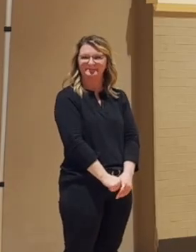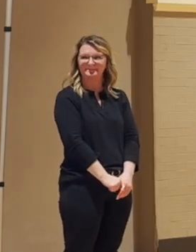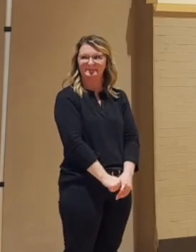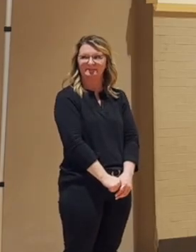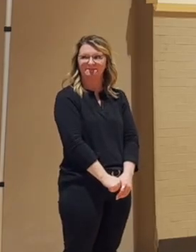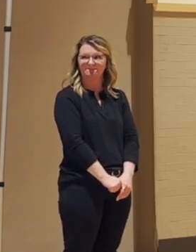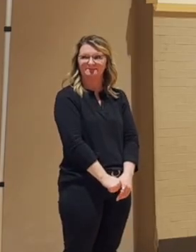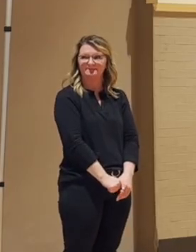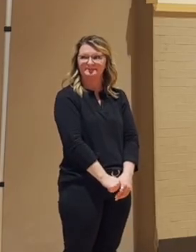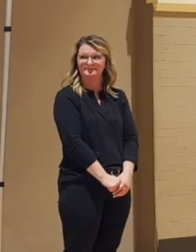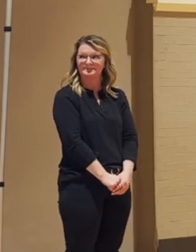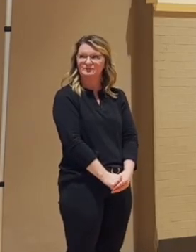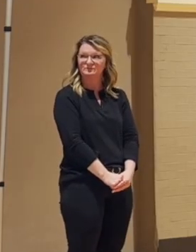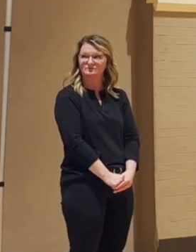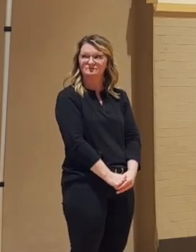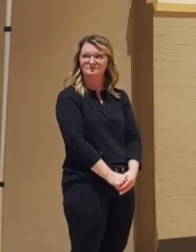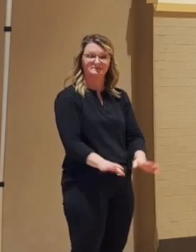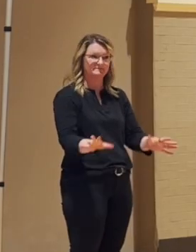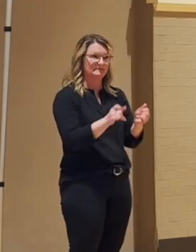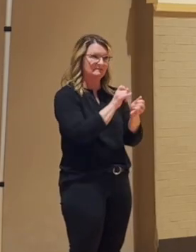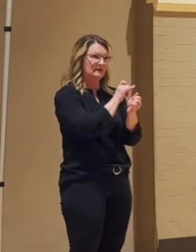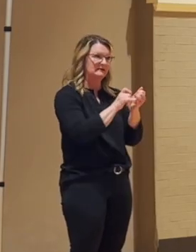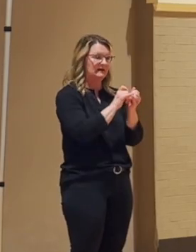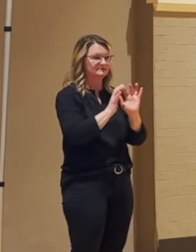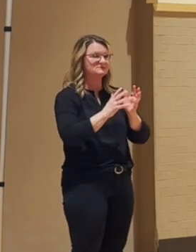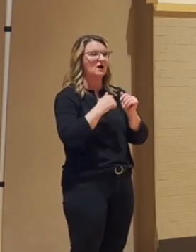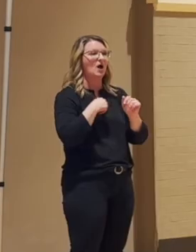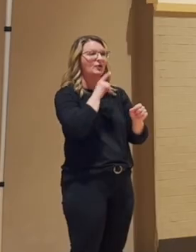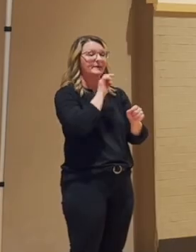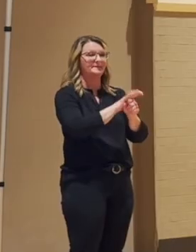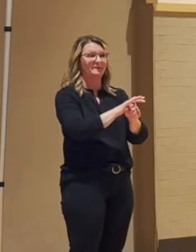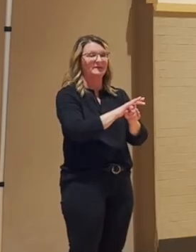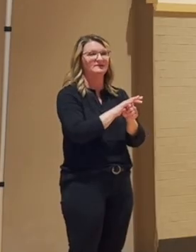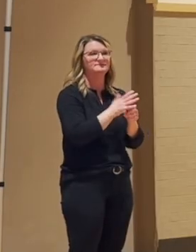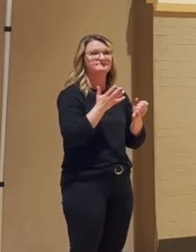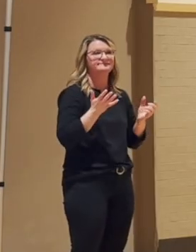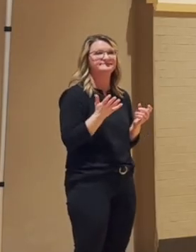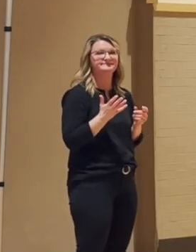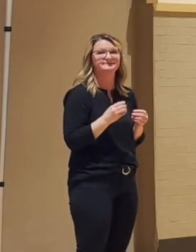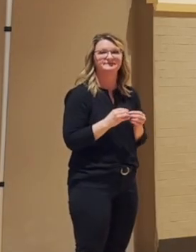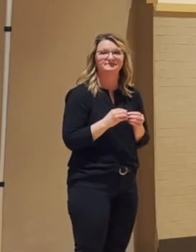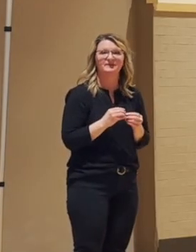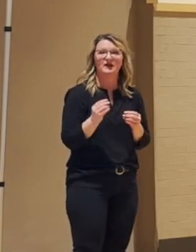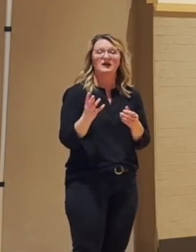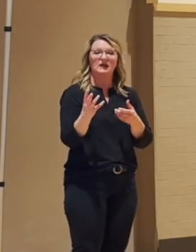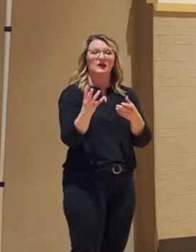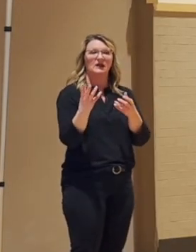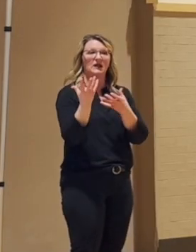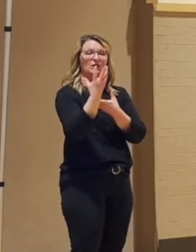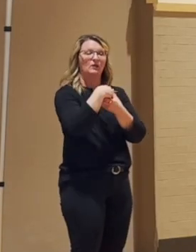And then I will say last thing, but our commitment is also to inclusion